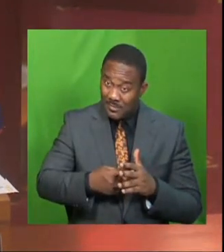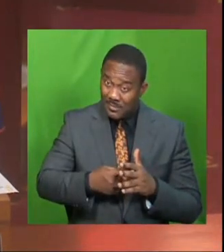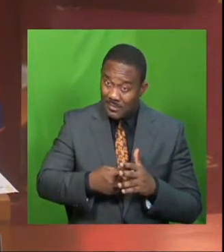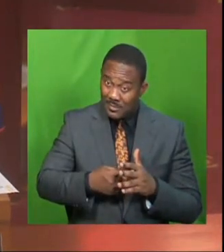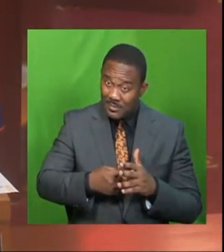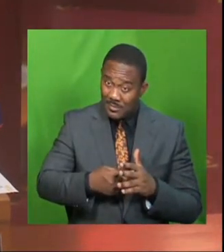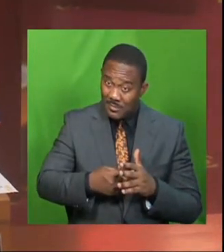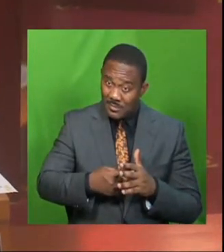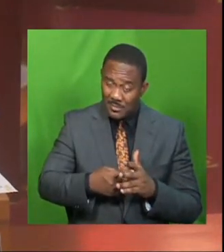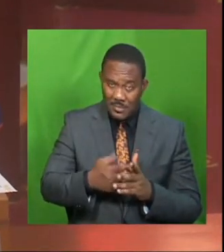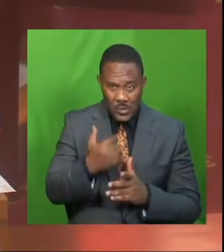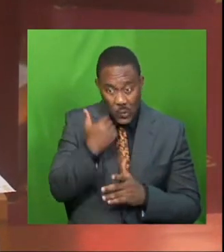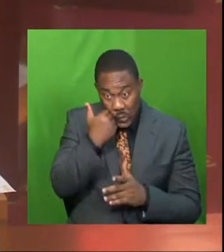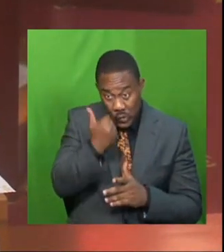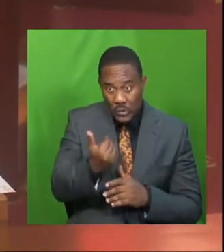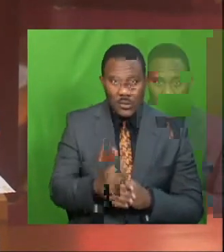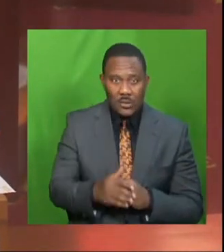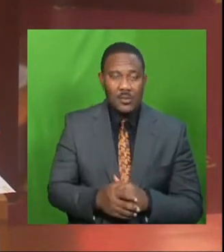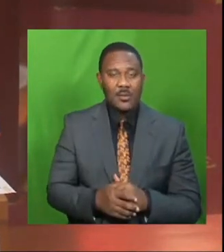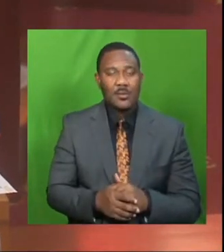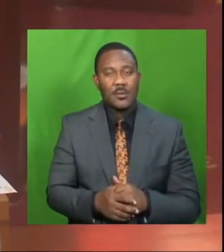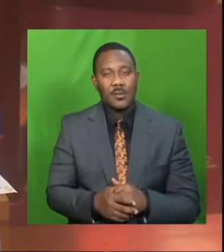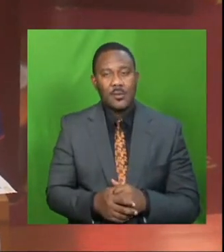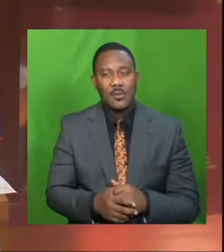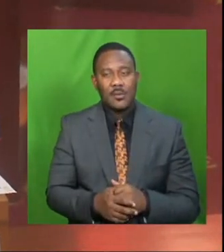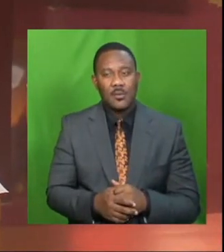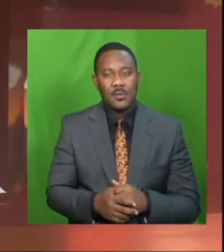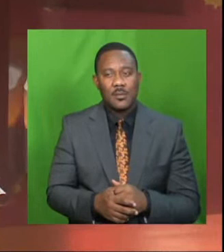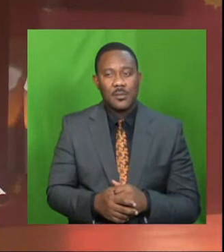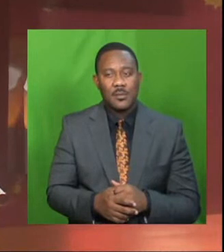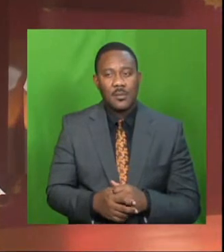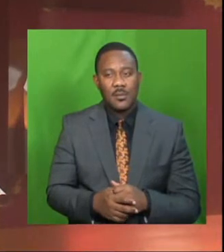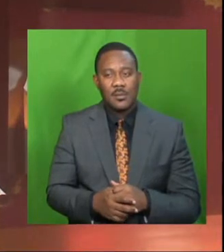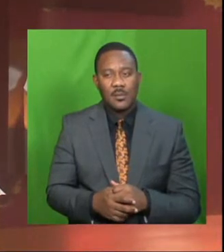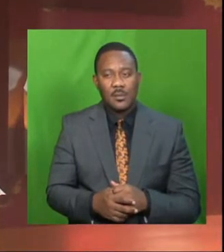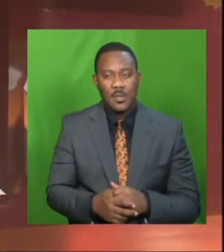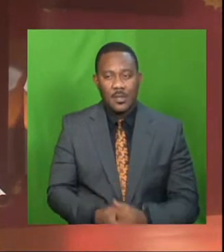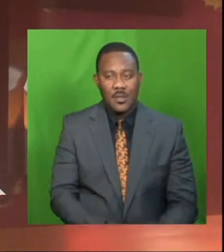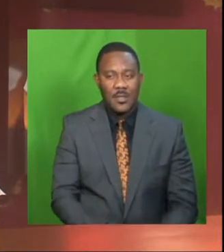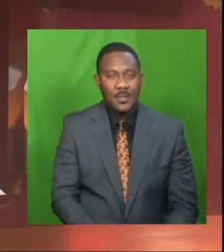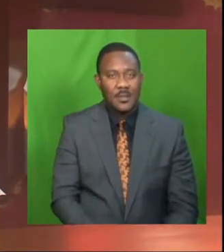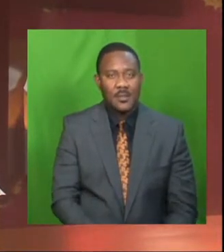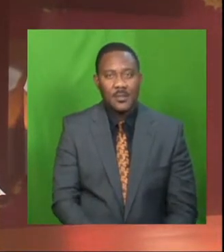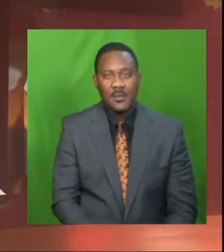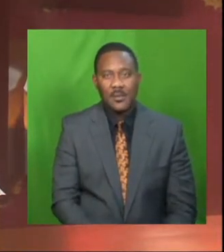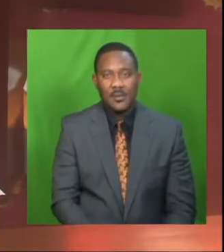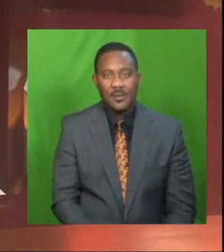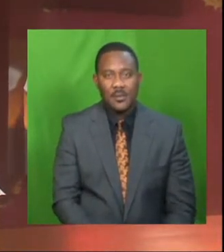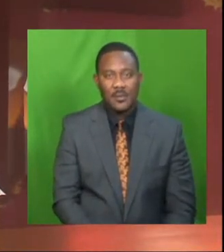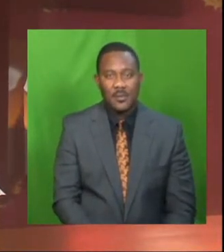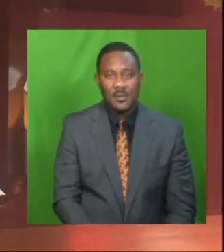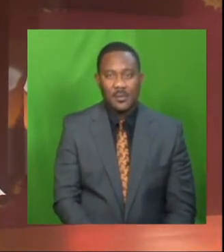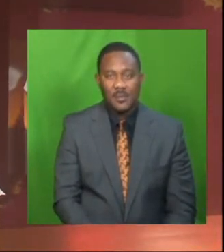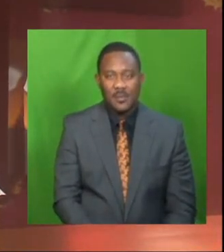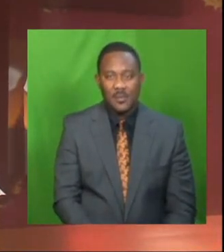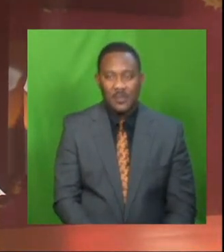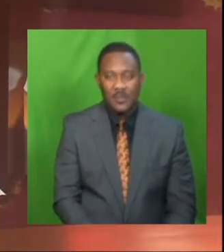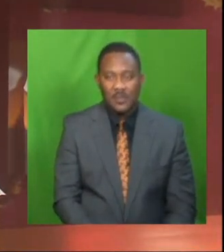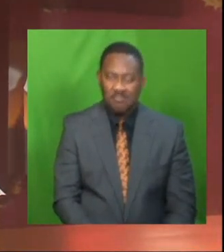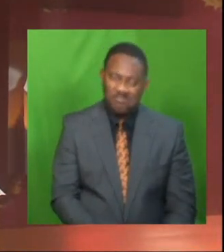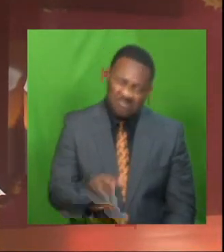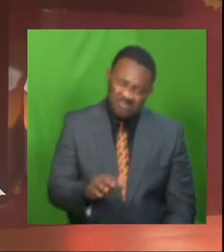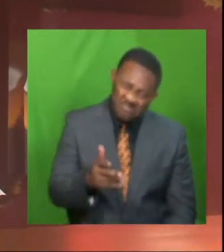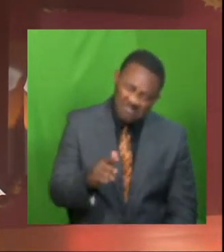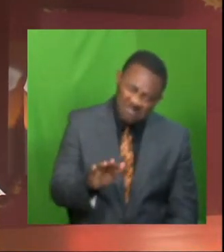very soon. By the month of